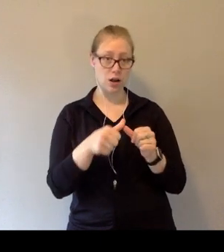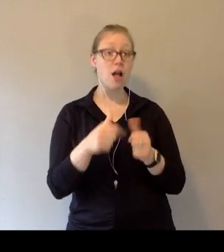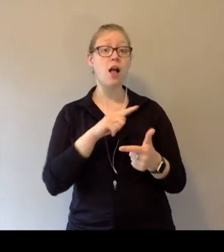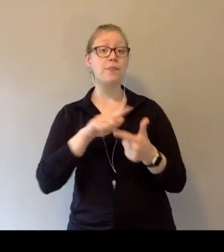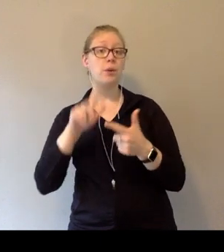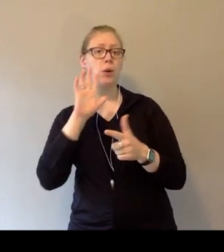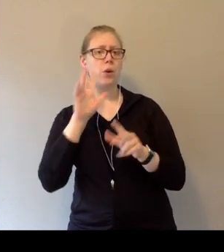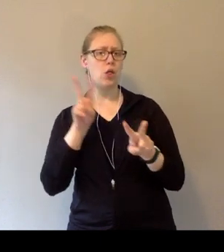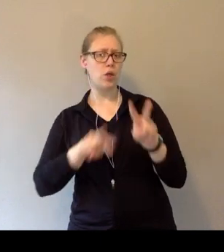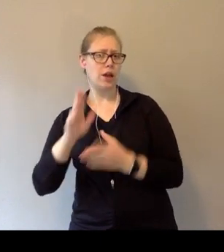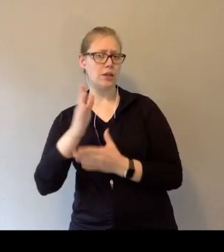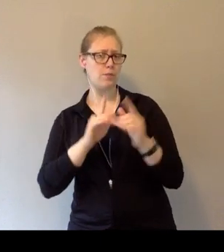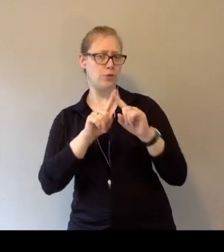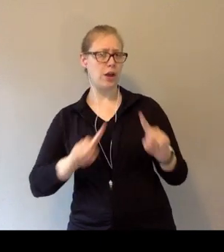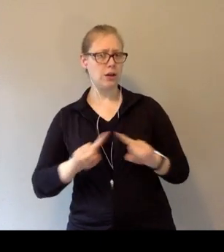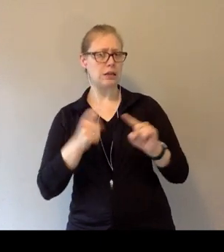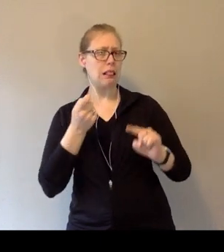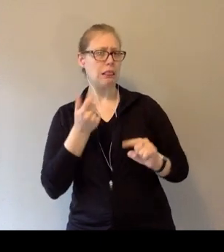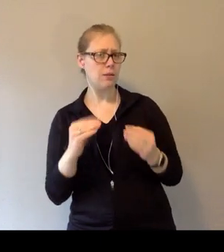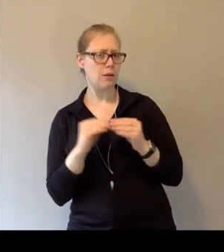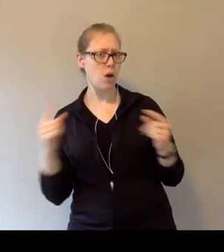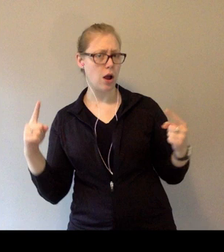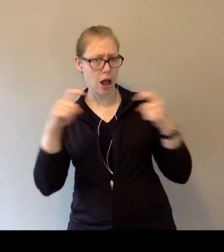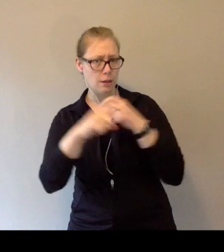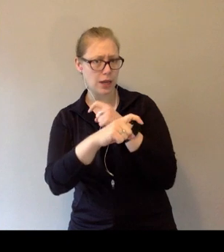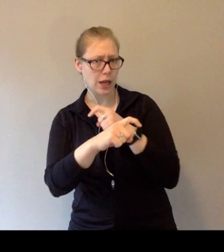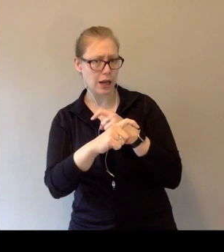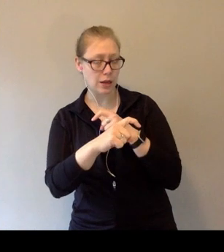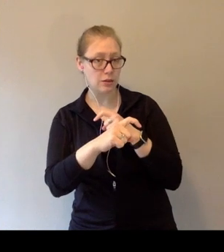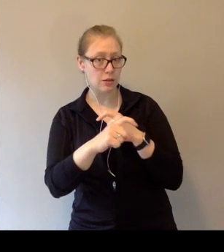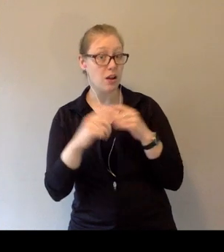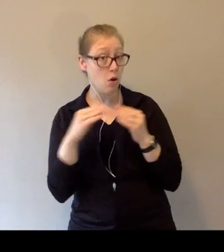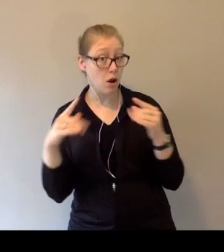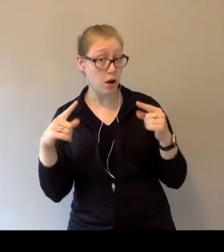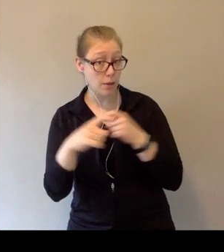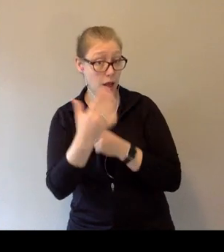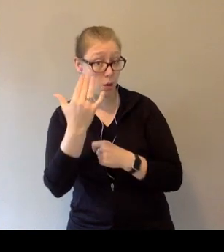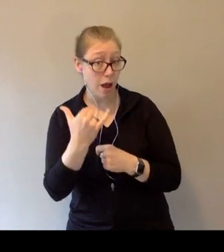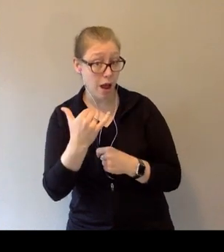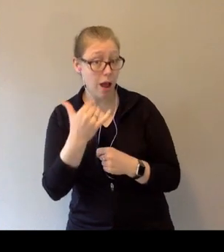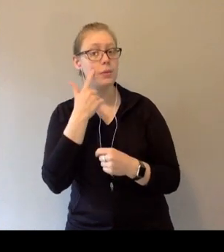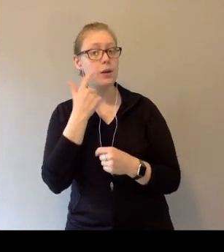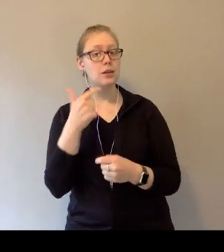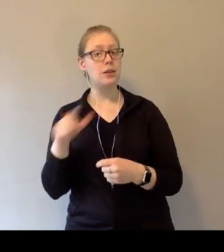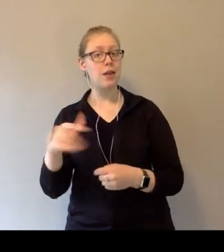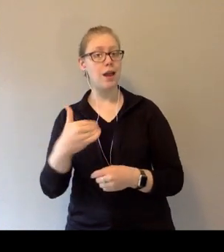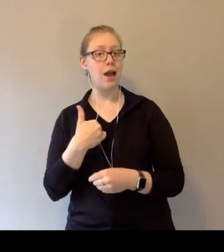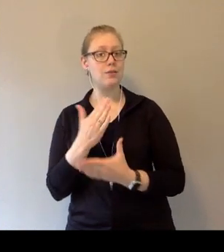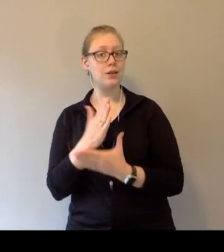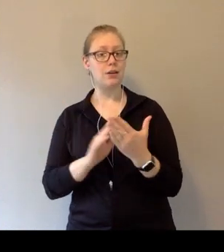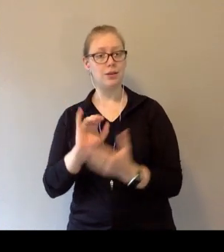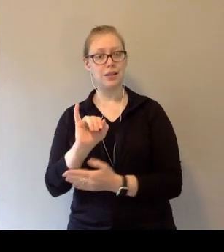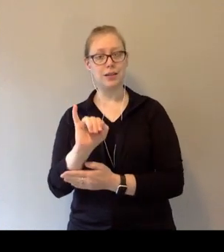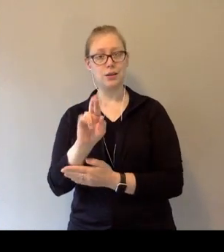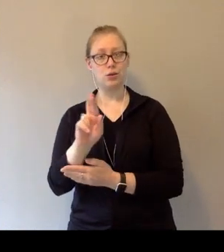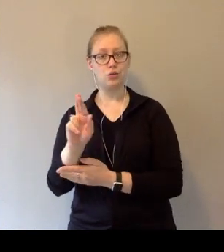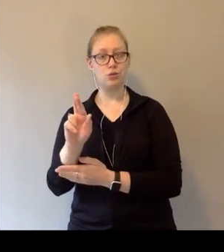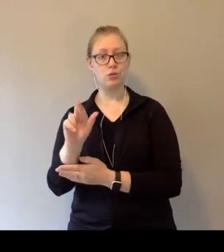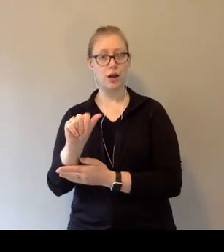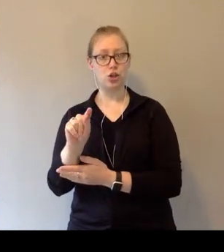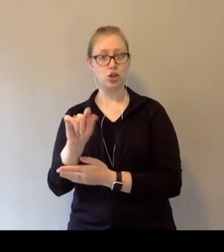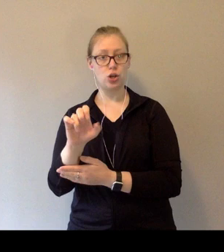before, just because they have some irrational lengths in